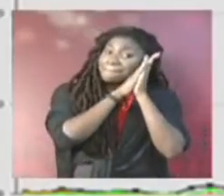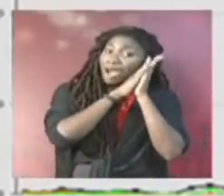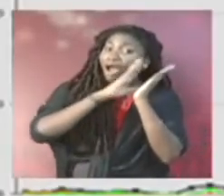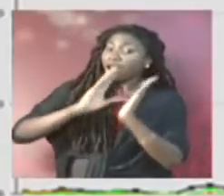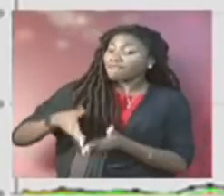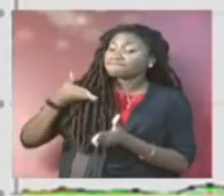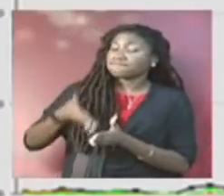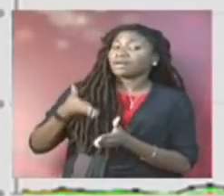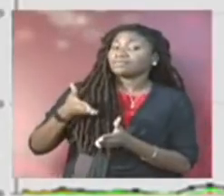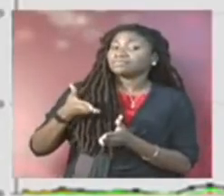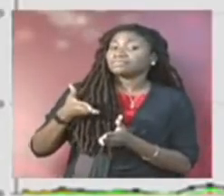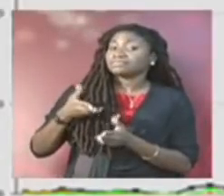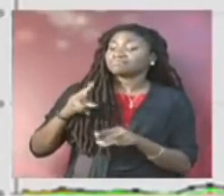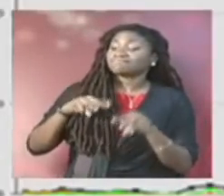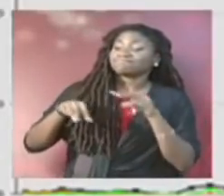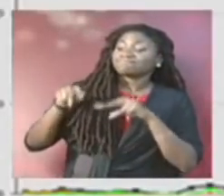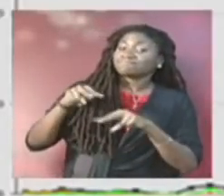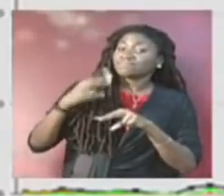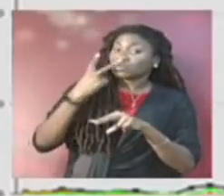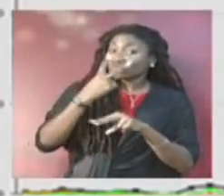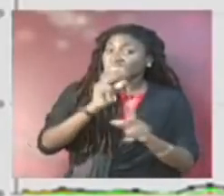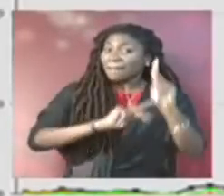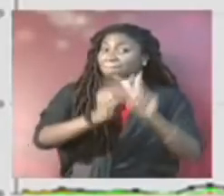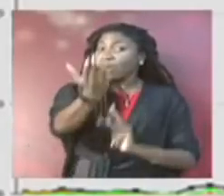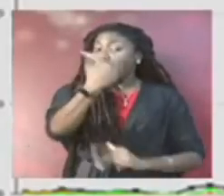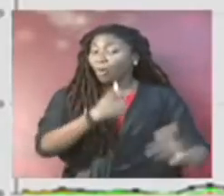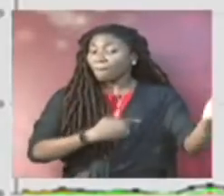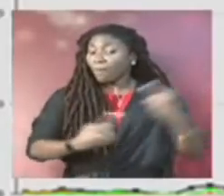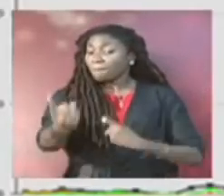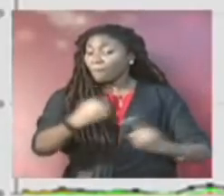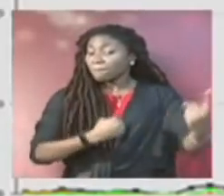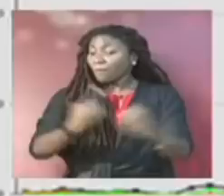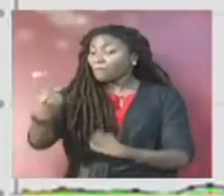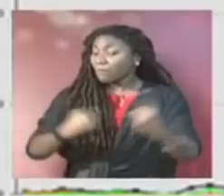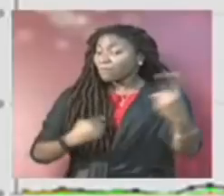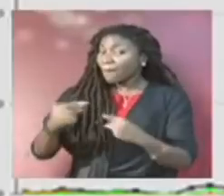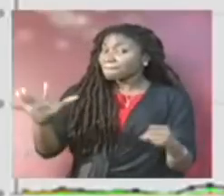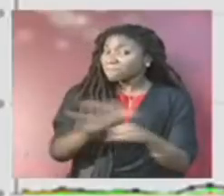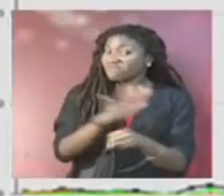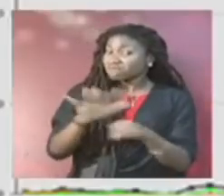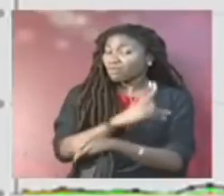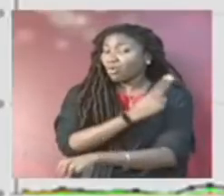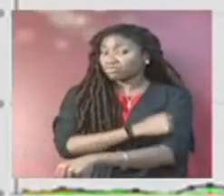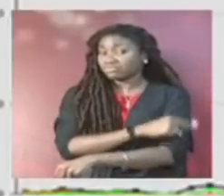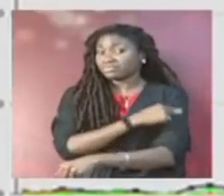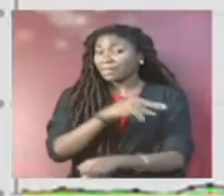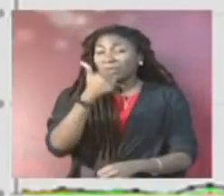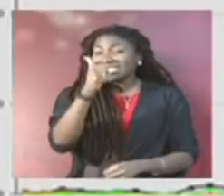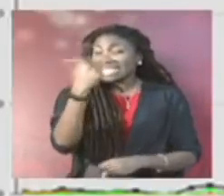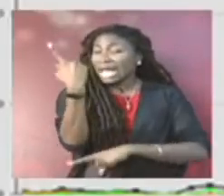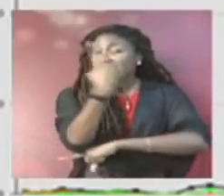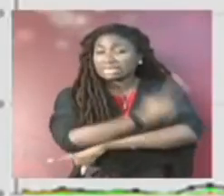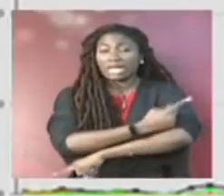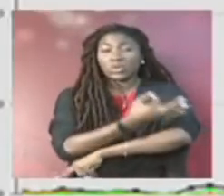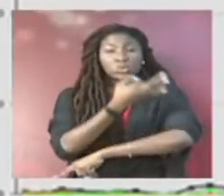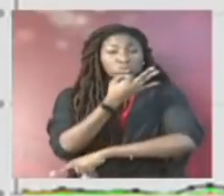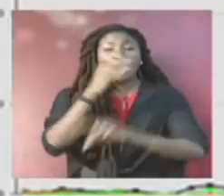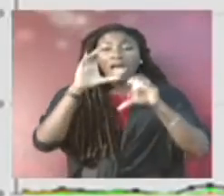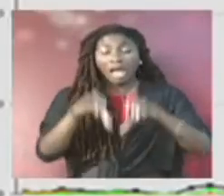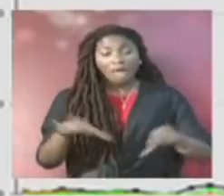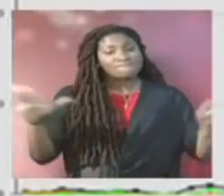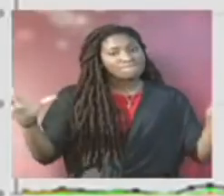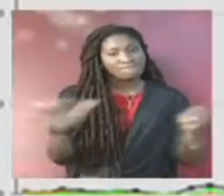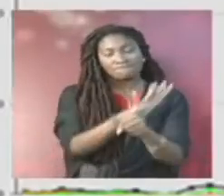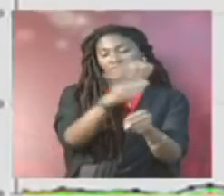of persons that are staying in the hospital and increasing. And we can see that within 10 days, the parallel healthcare system will